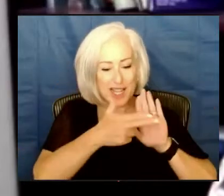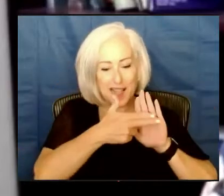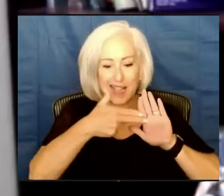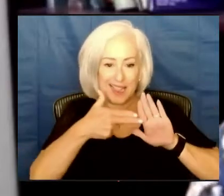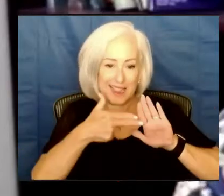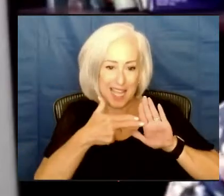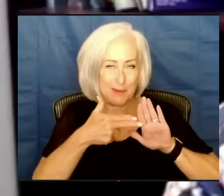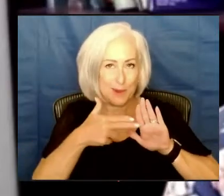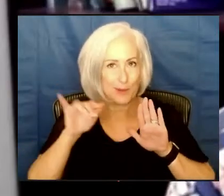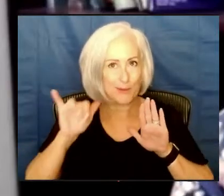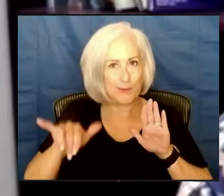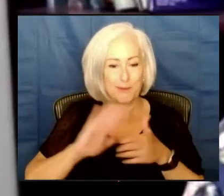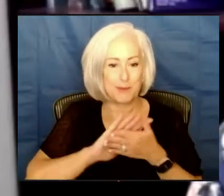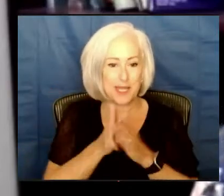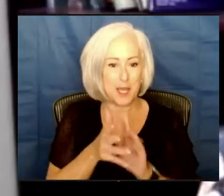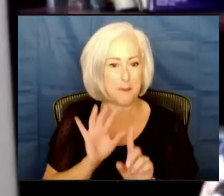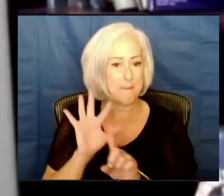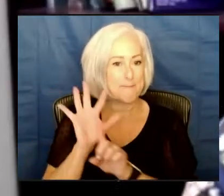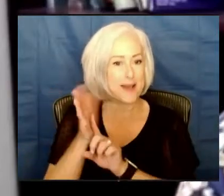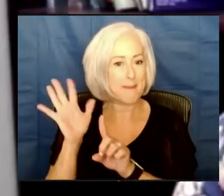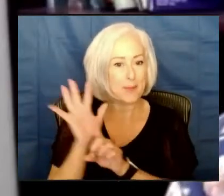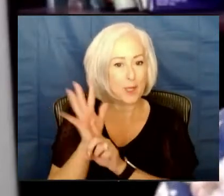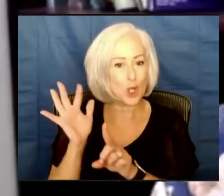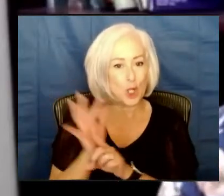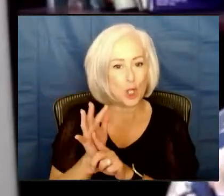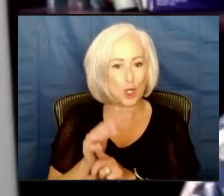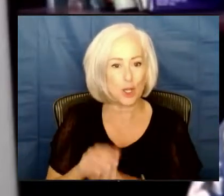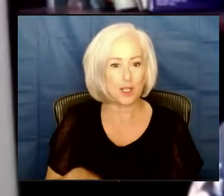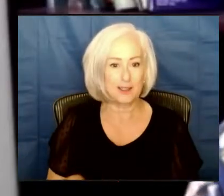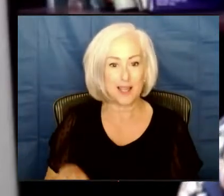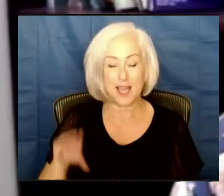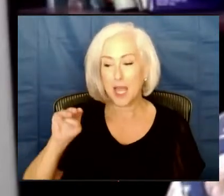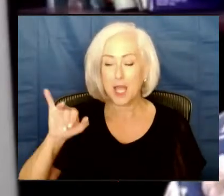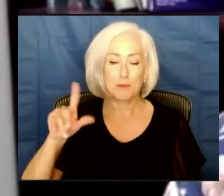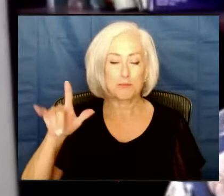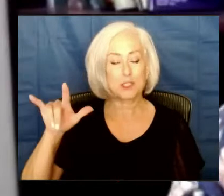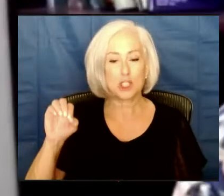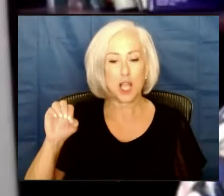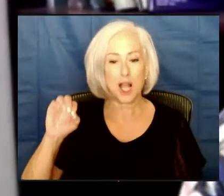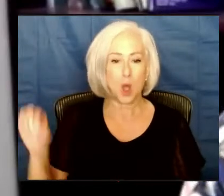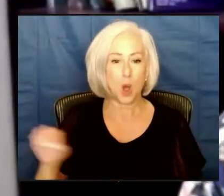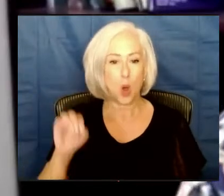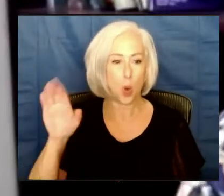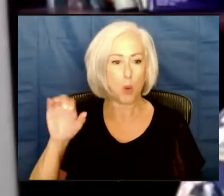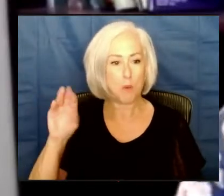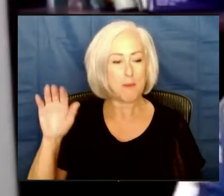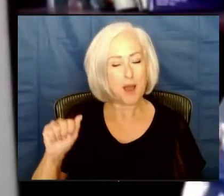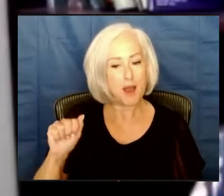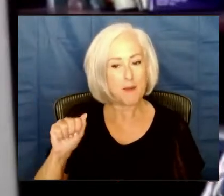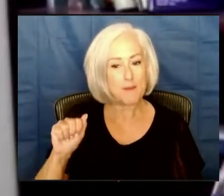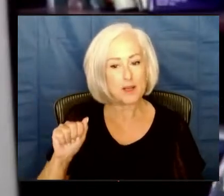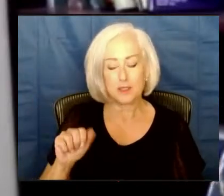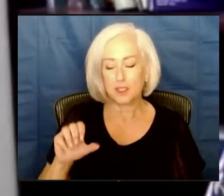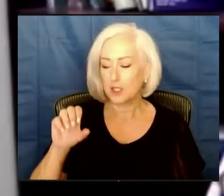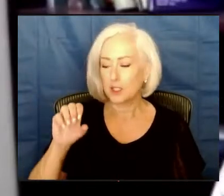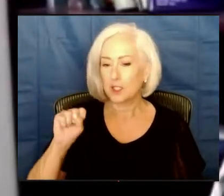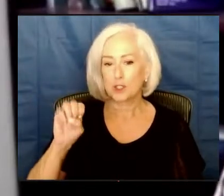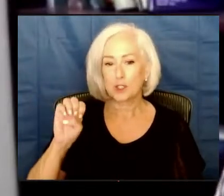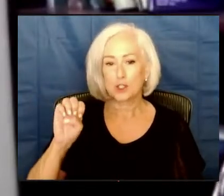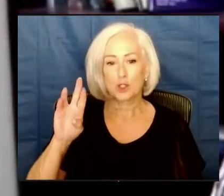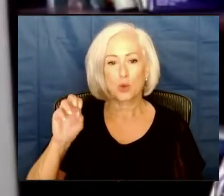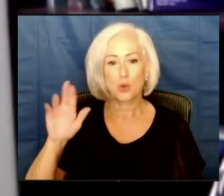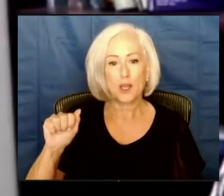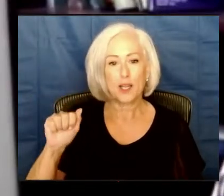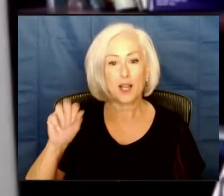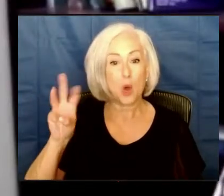in highlighting, the Michelle Obamas of the world and the Serena Williams, and all the way down to